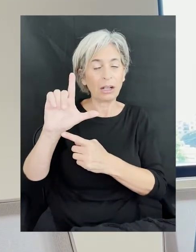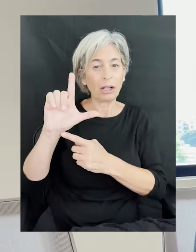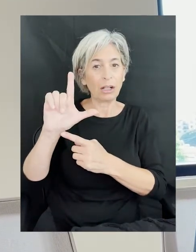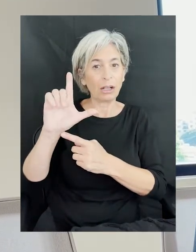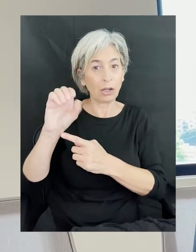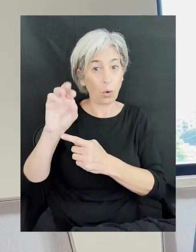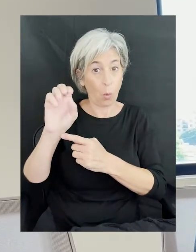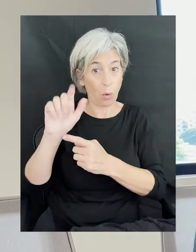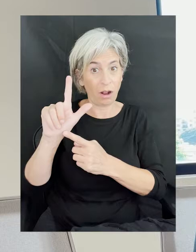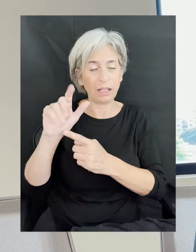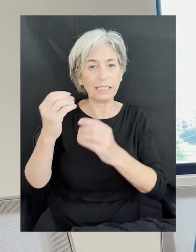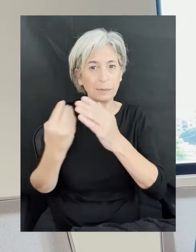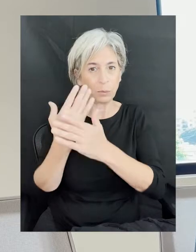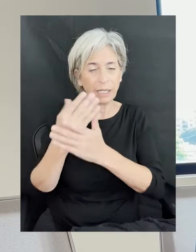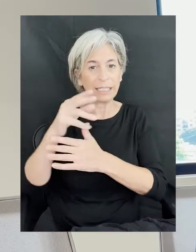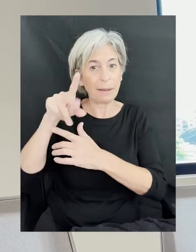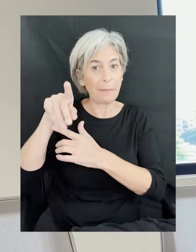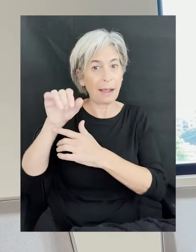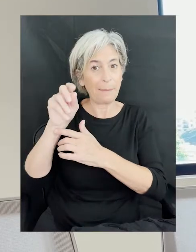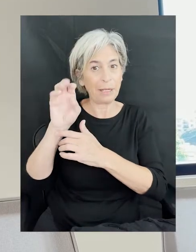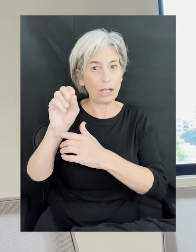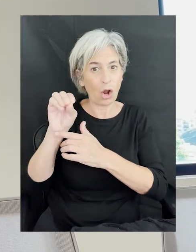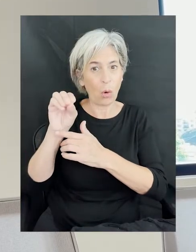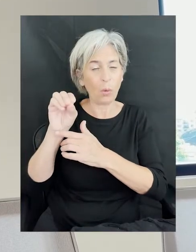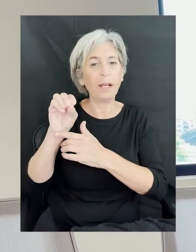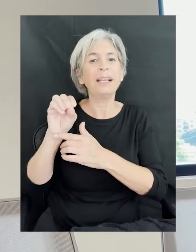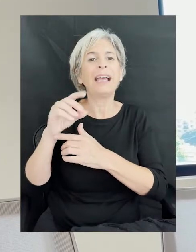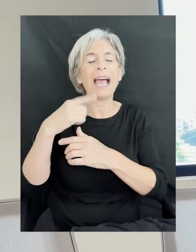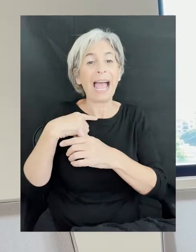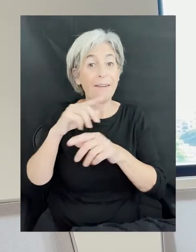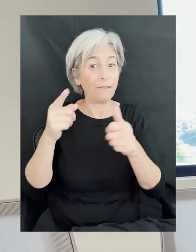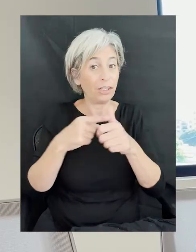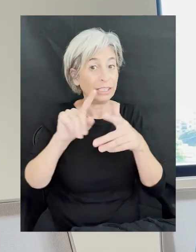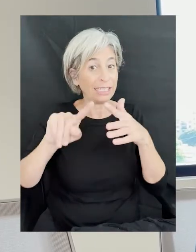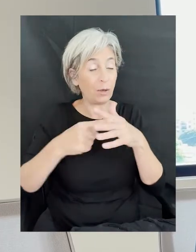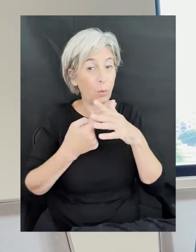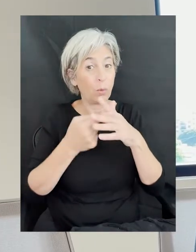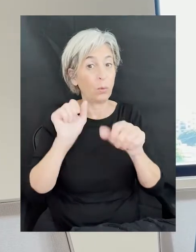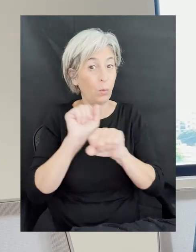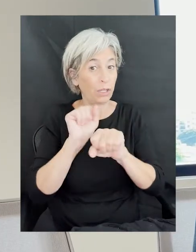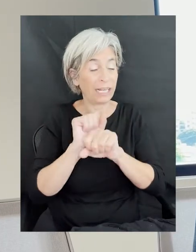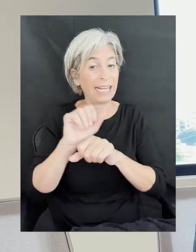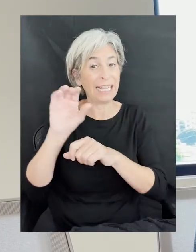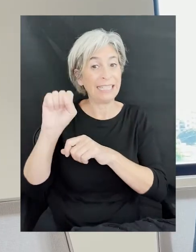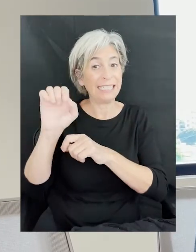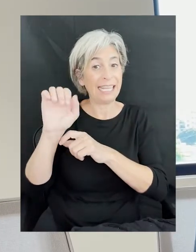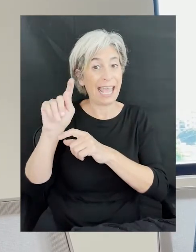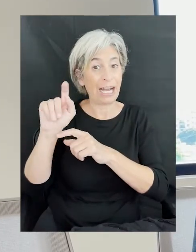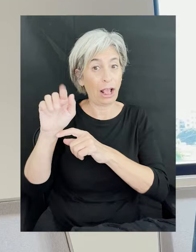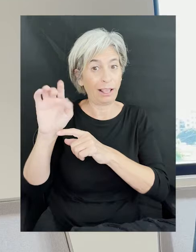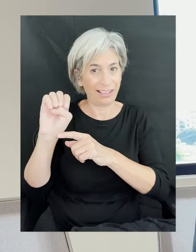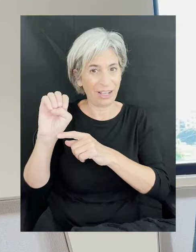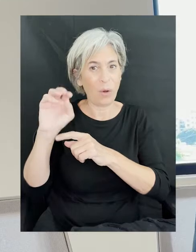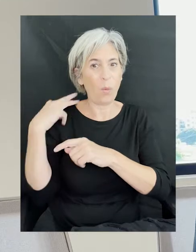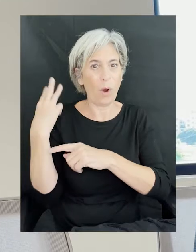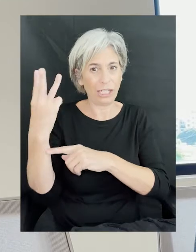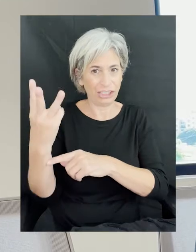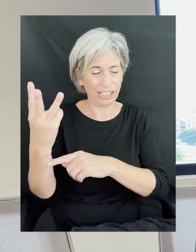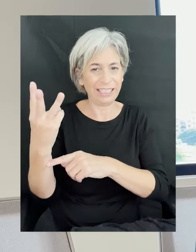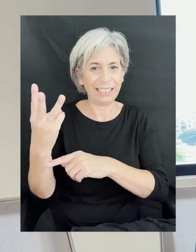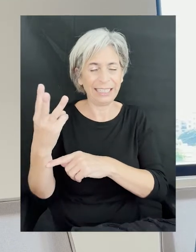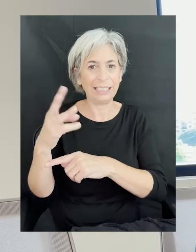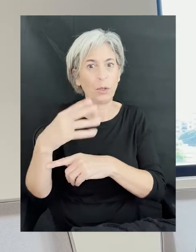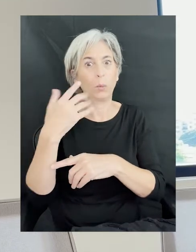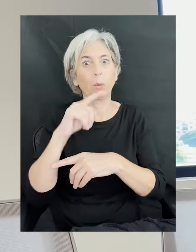Pompano Beach. I was trained in public art. I first started in Seattle, Washington, which is one of the hotbeds, you might say, of public